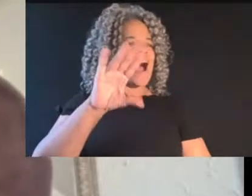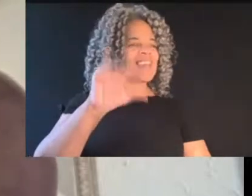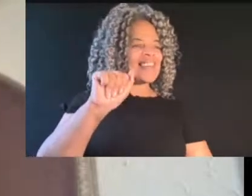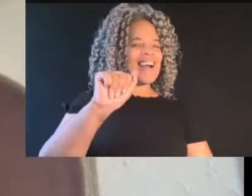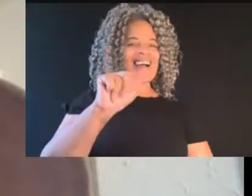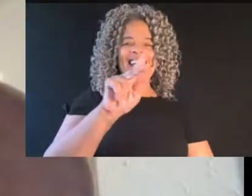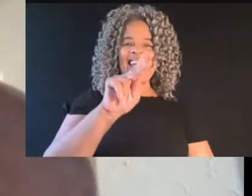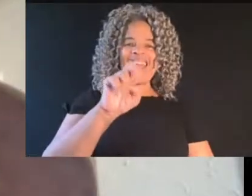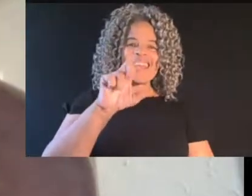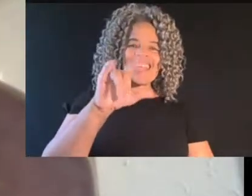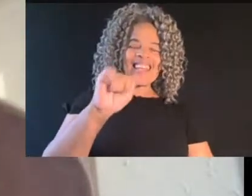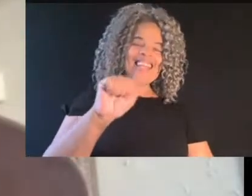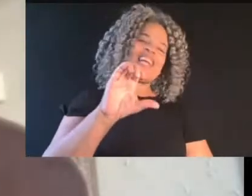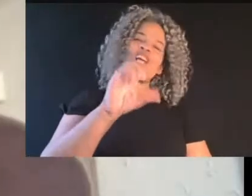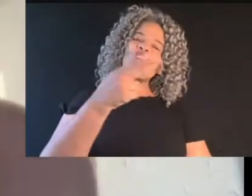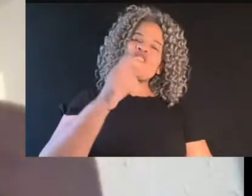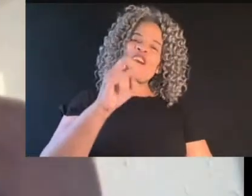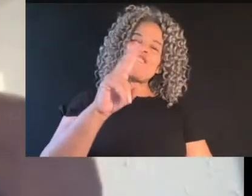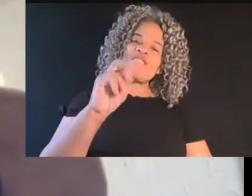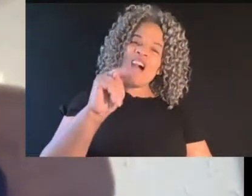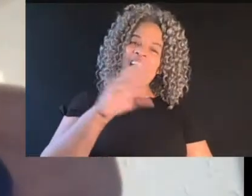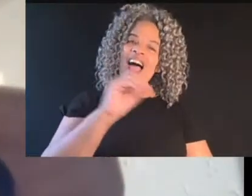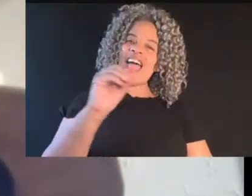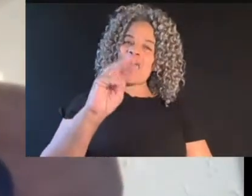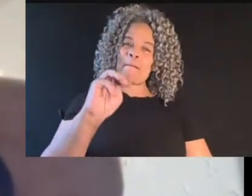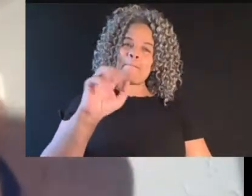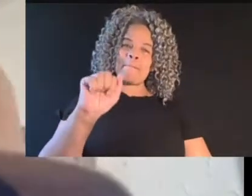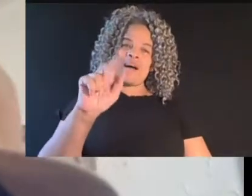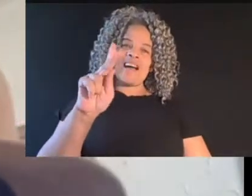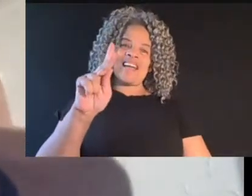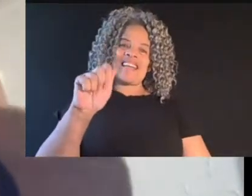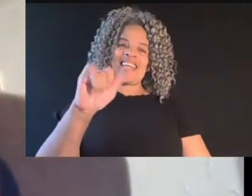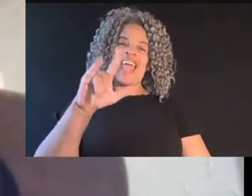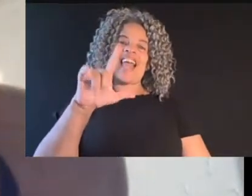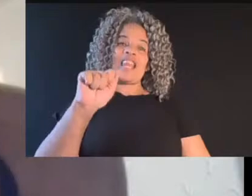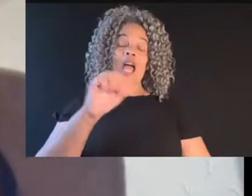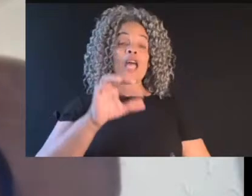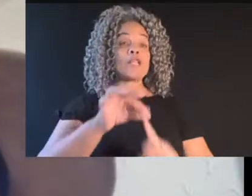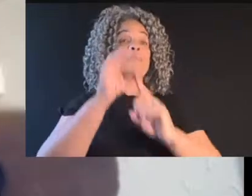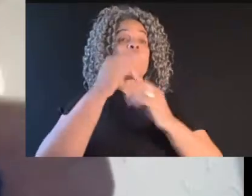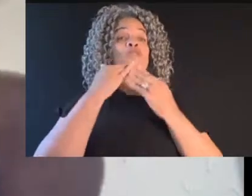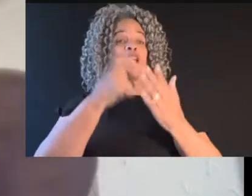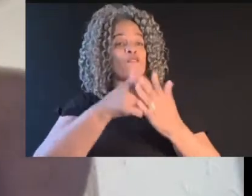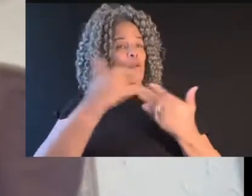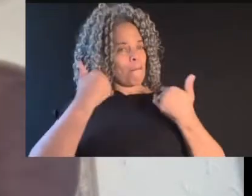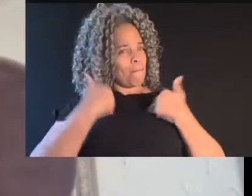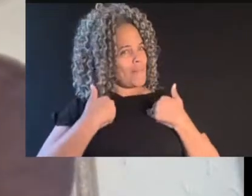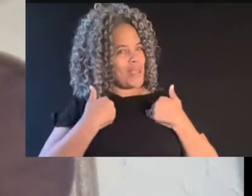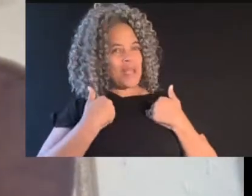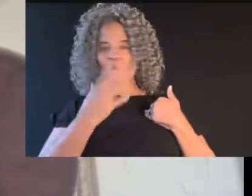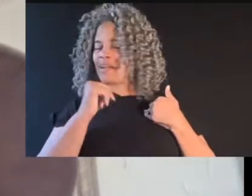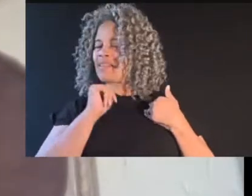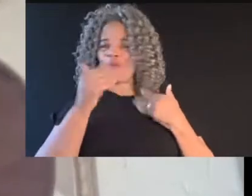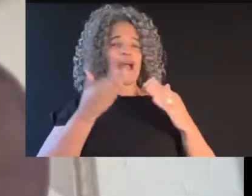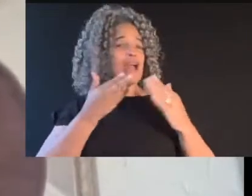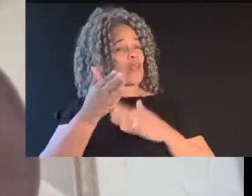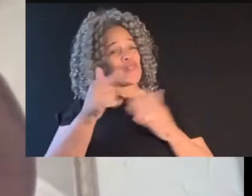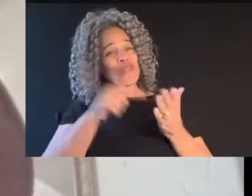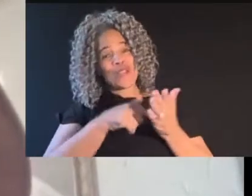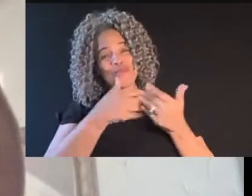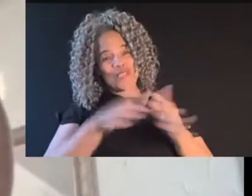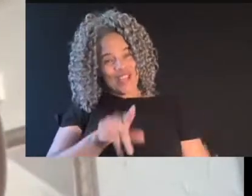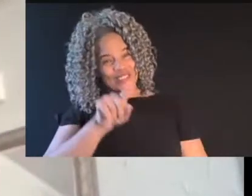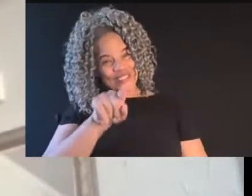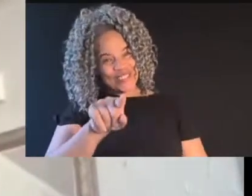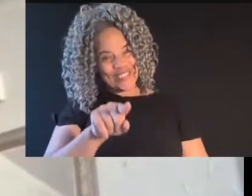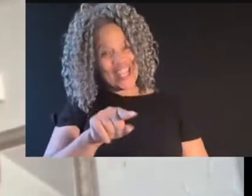Kiwi, Siobhan, and Michaela. A special thank you from me, because I wouldn't have gotten through this without you.